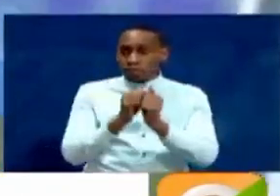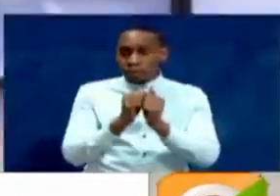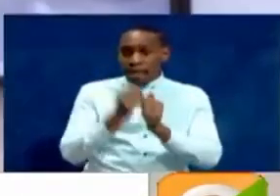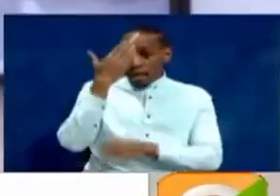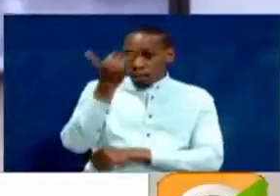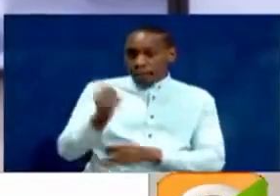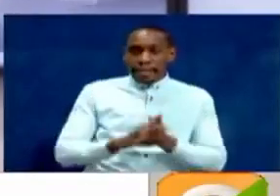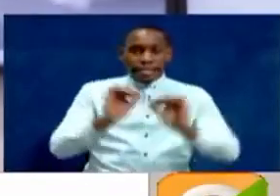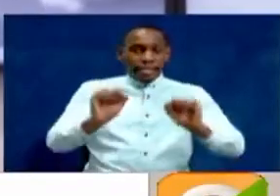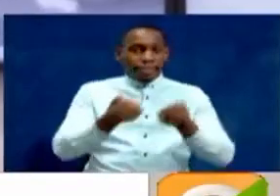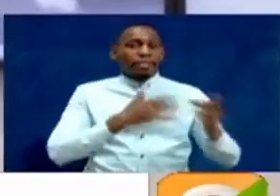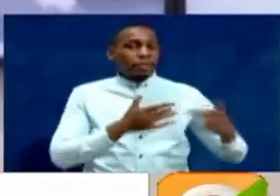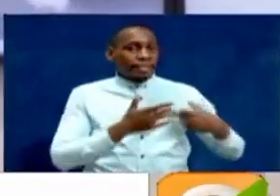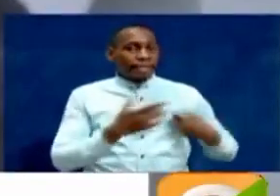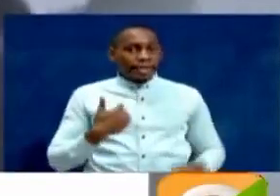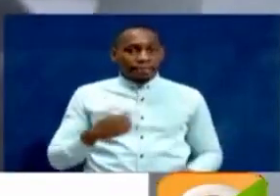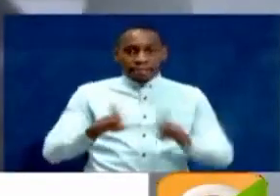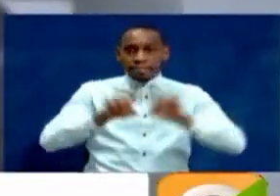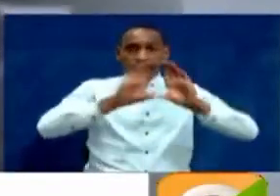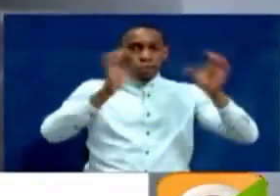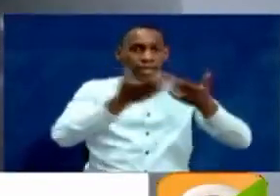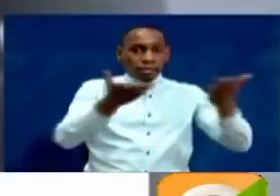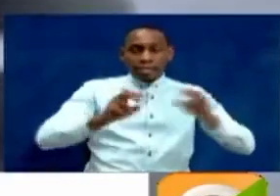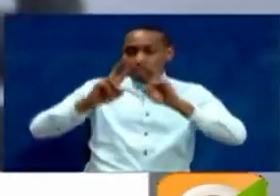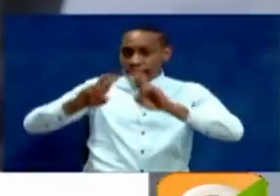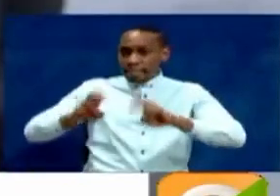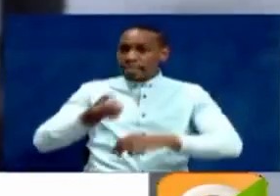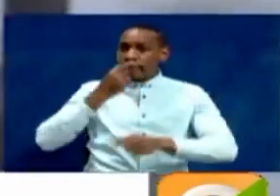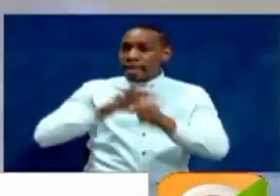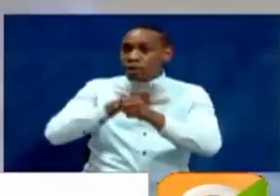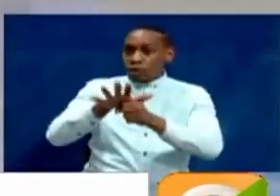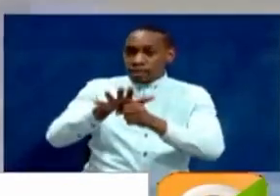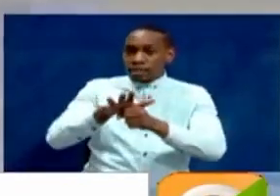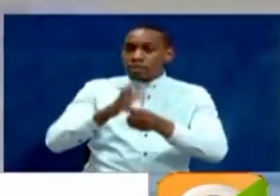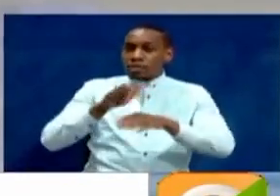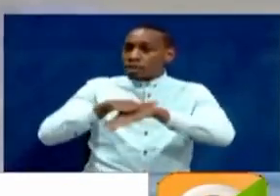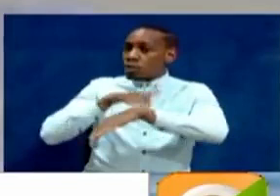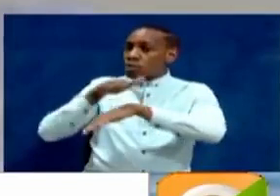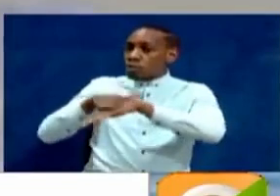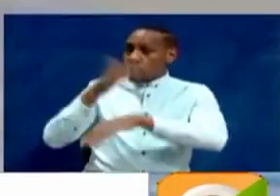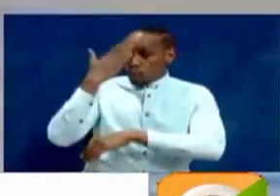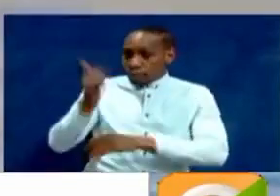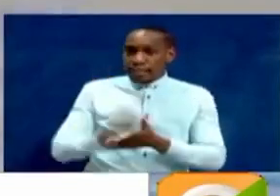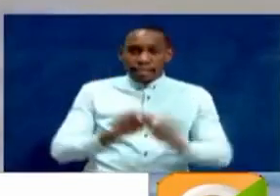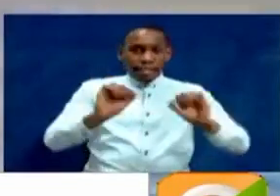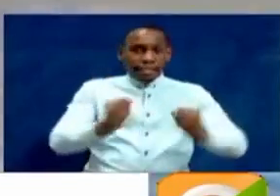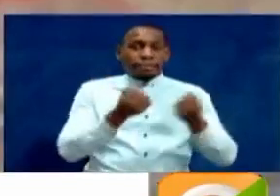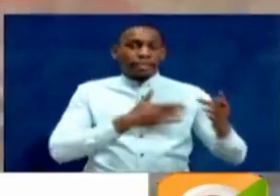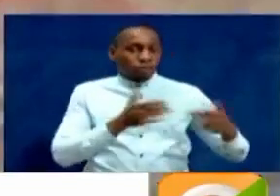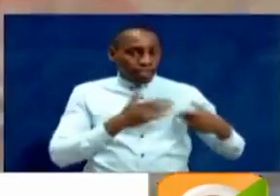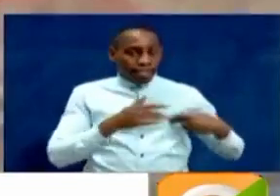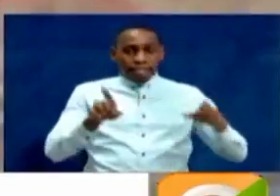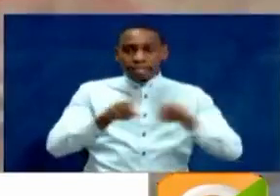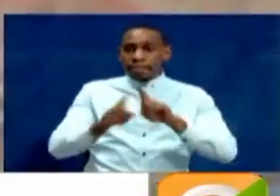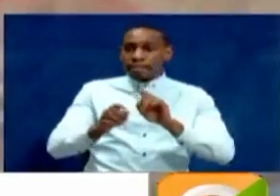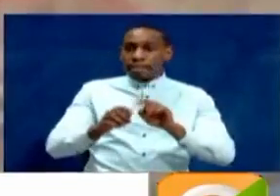October because of safety concerns. And globally, the search for a COVID-19 vaccine has slowed down because of the safety concerns